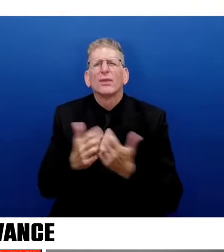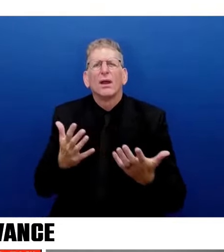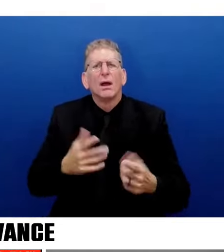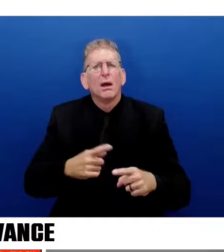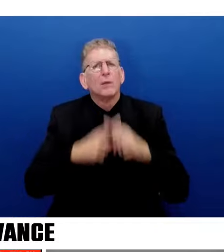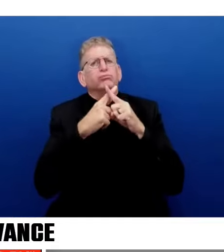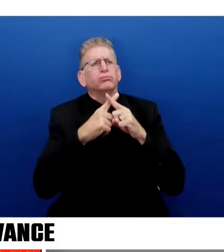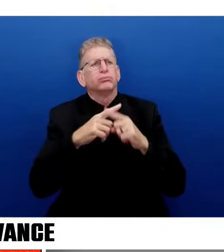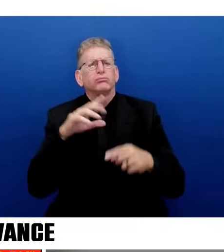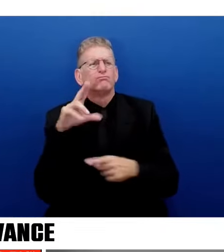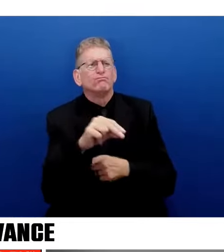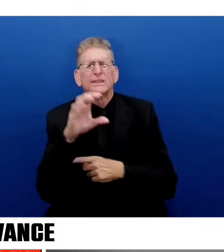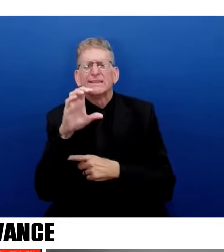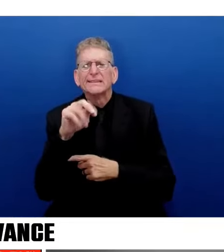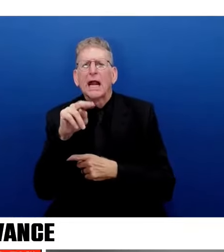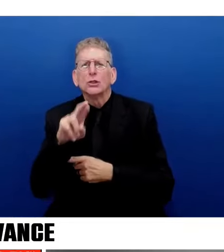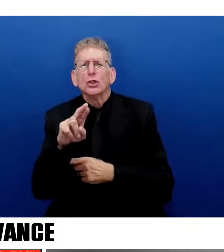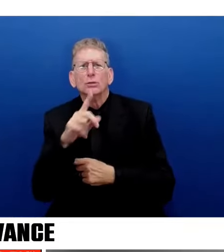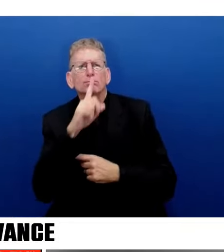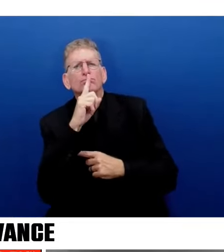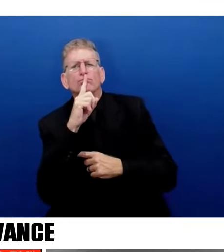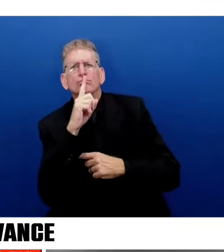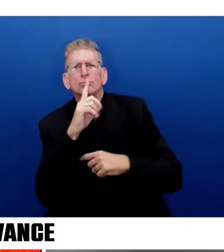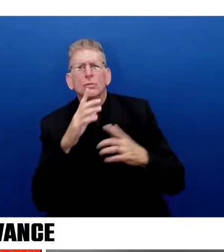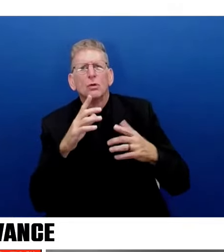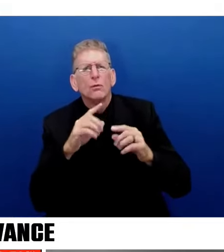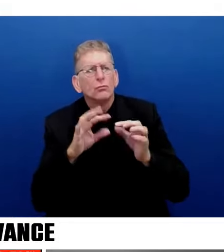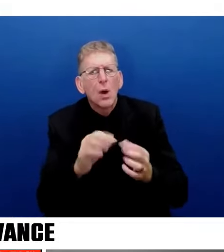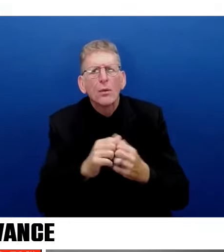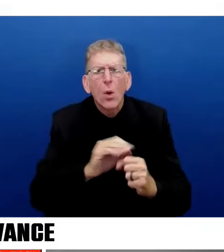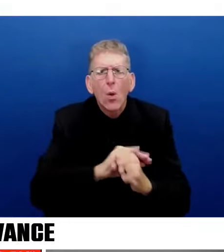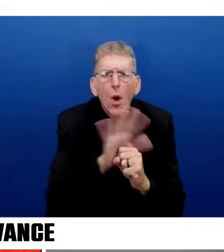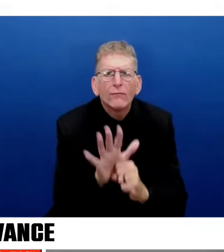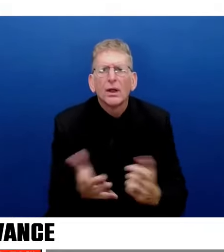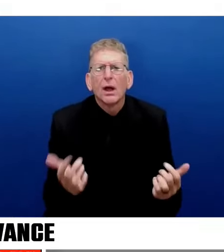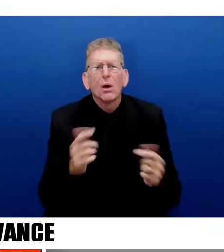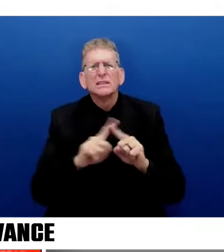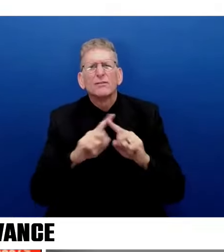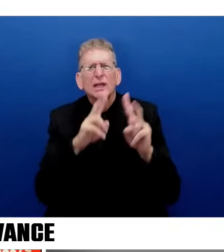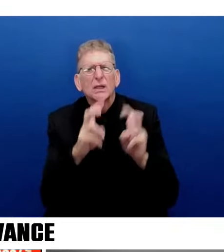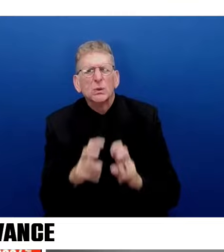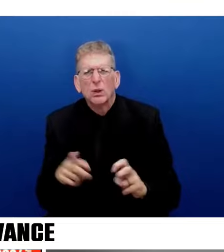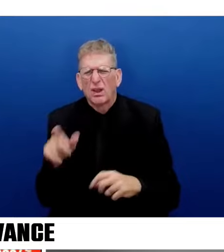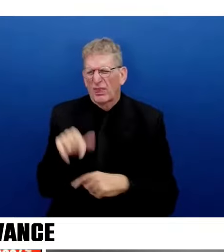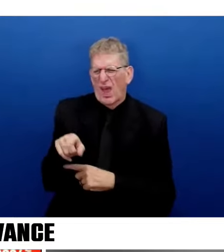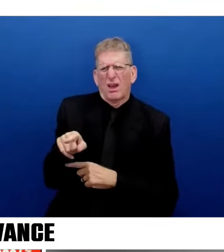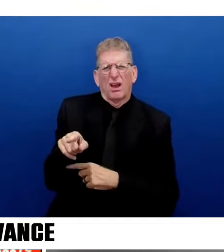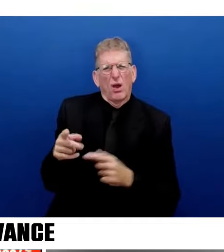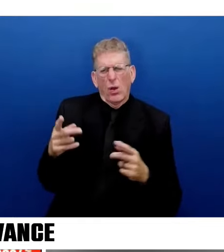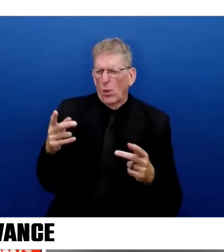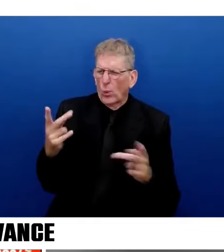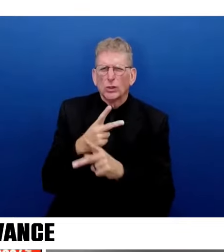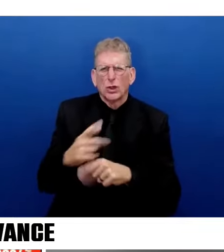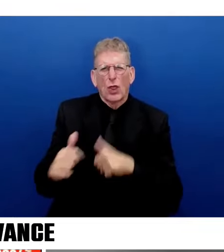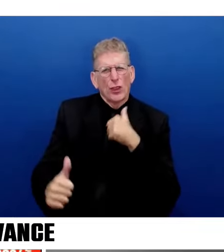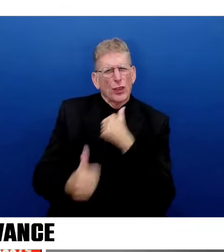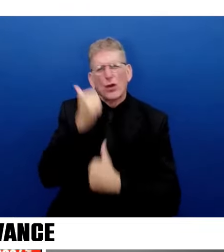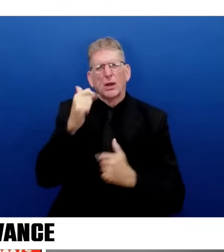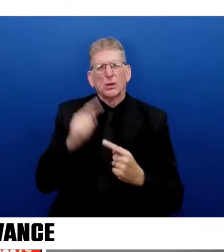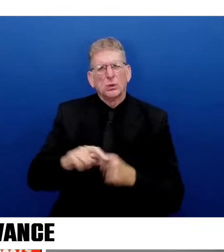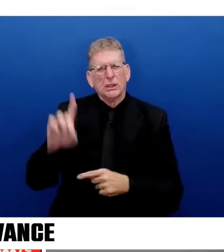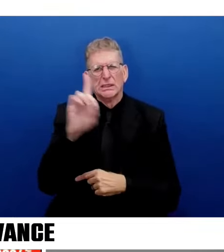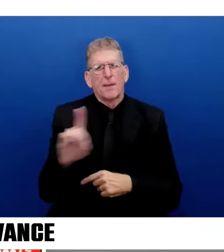other issues, and that to me is a much bigger threat to democracy than what Donald Trump said when he said that protesters should peacefully protest